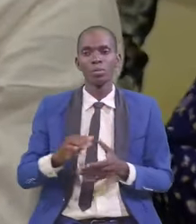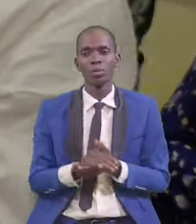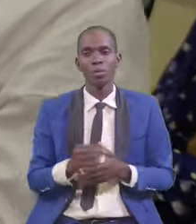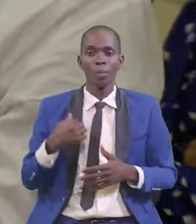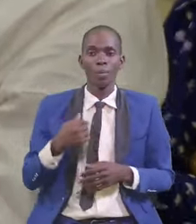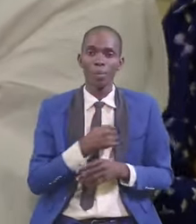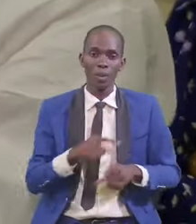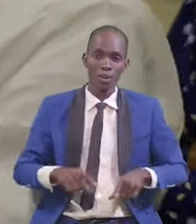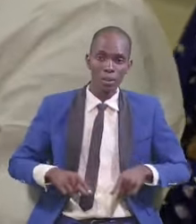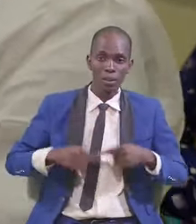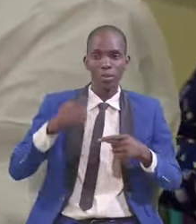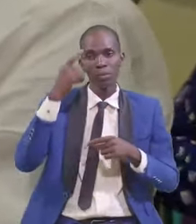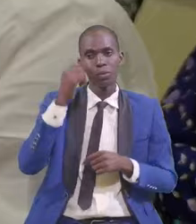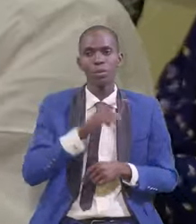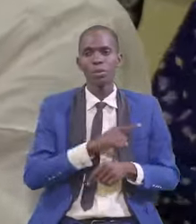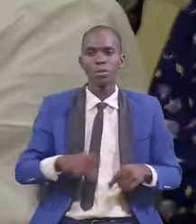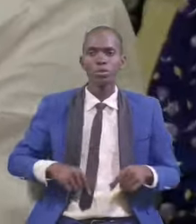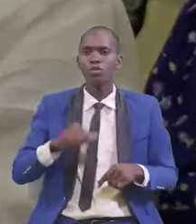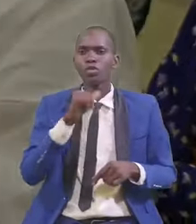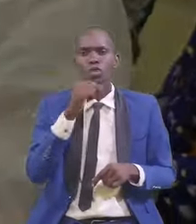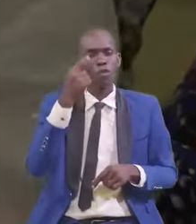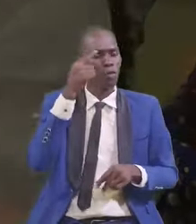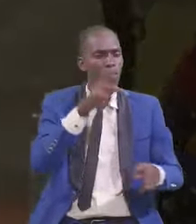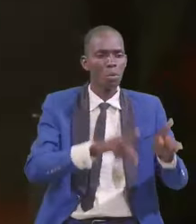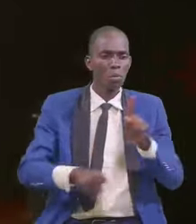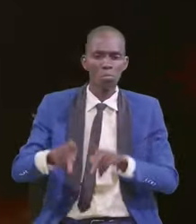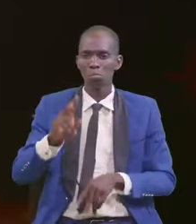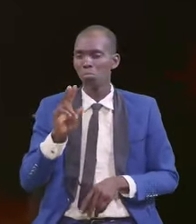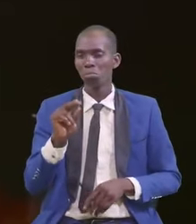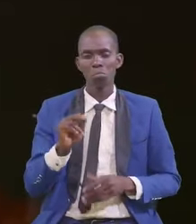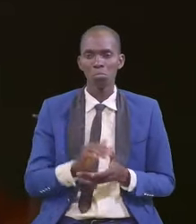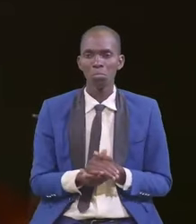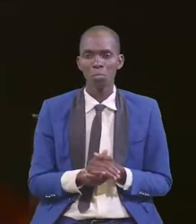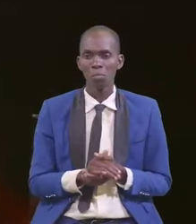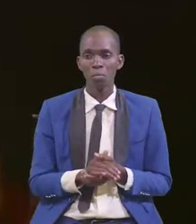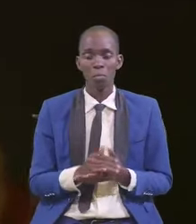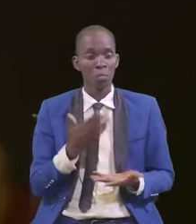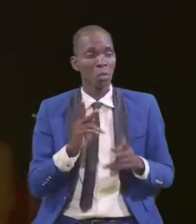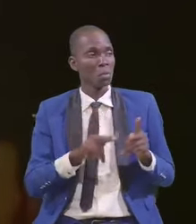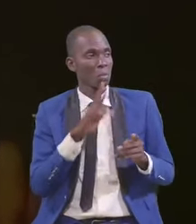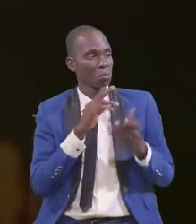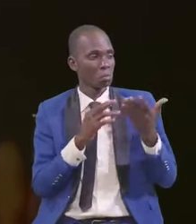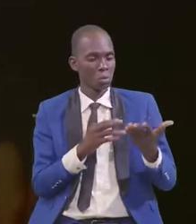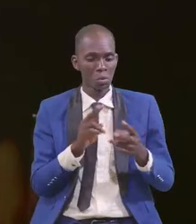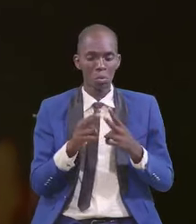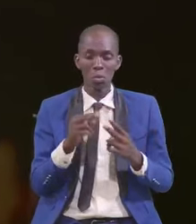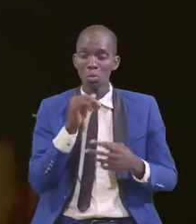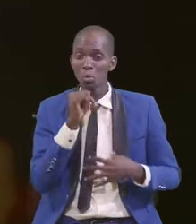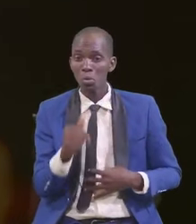for the Lord we don't live for people whether they are there or